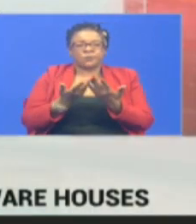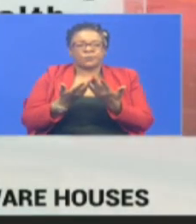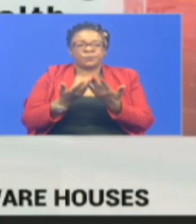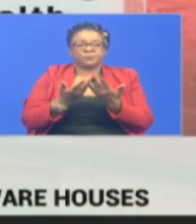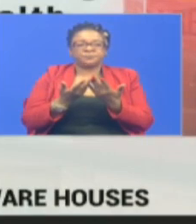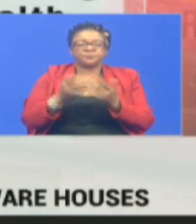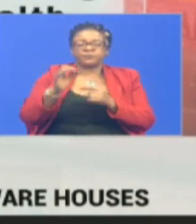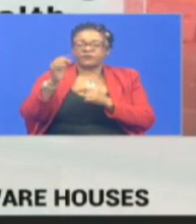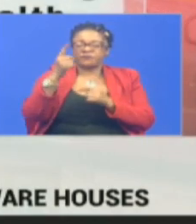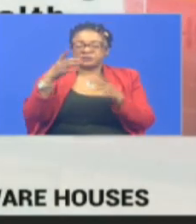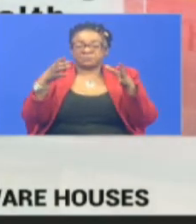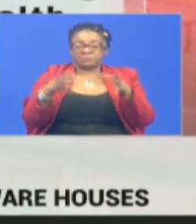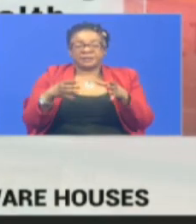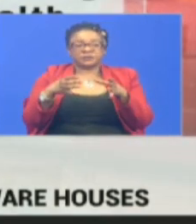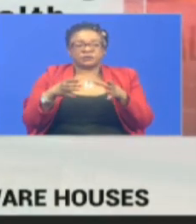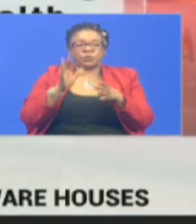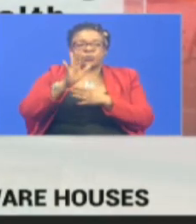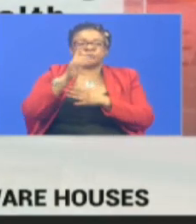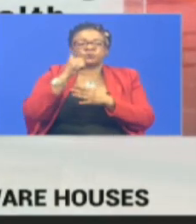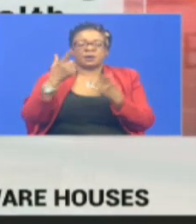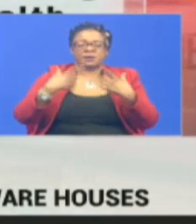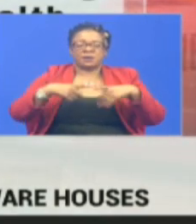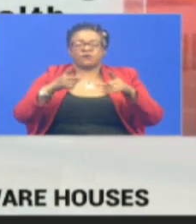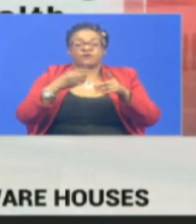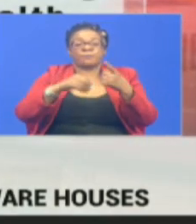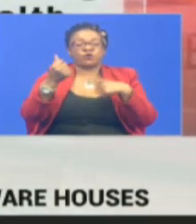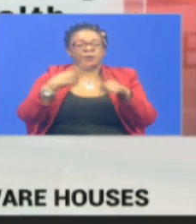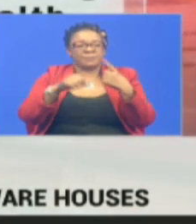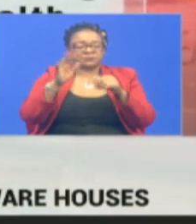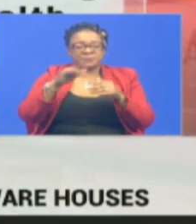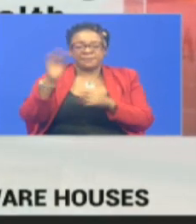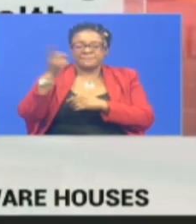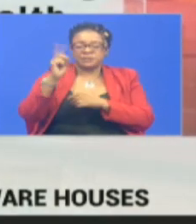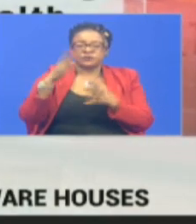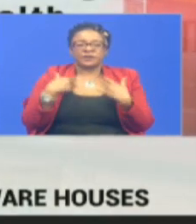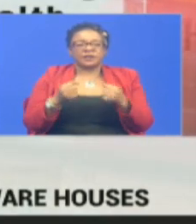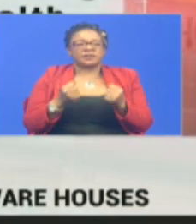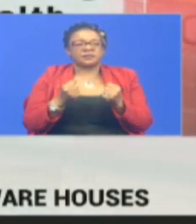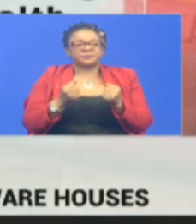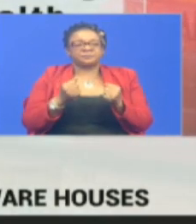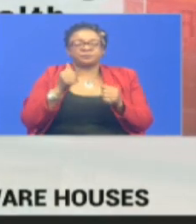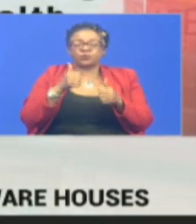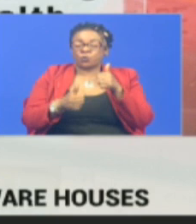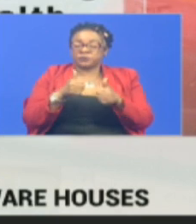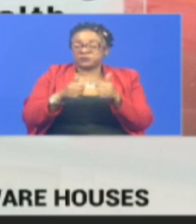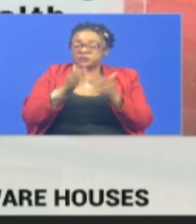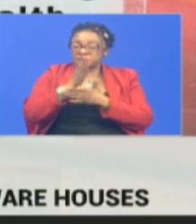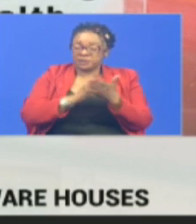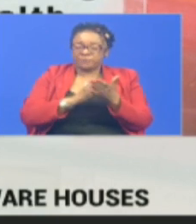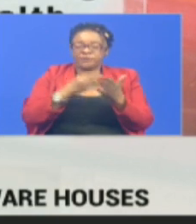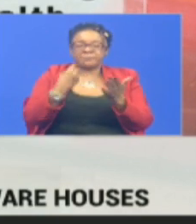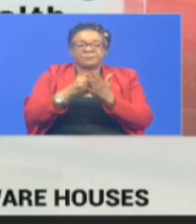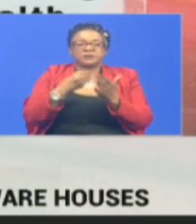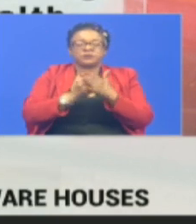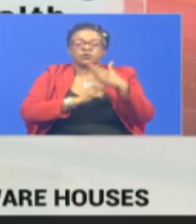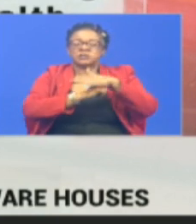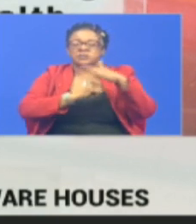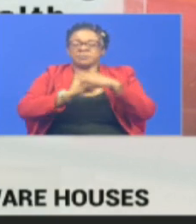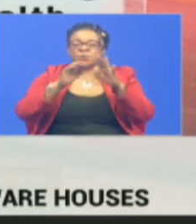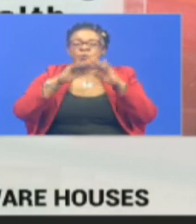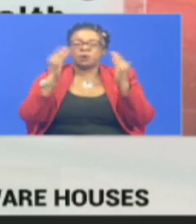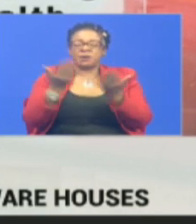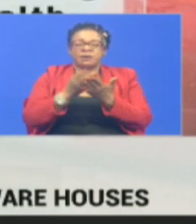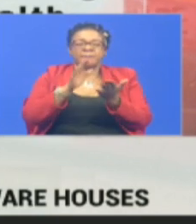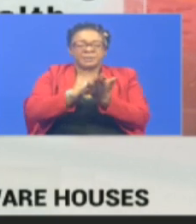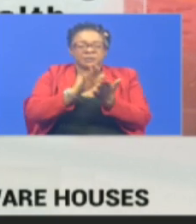batch of items is of those that were allowed for procurement by the Ministry of Health, and which some of the money donated by the World Bank went into